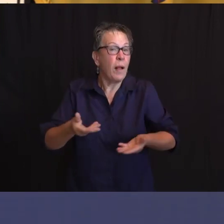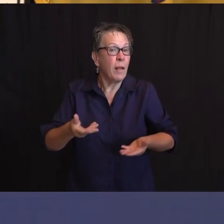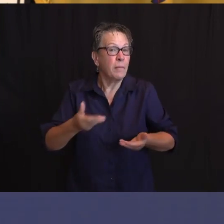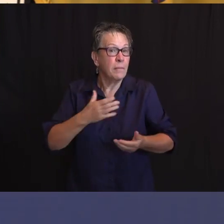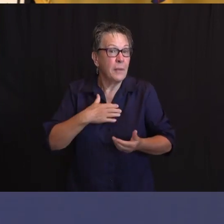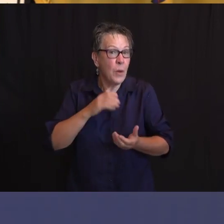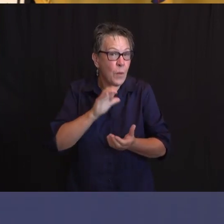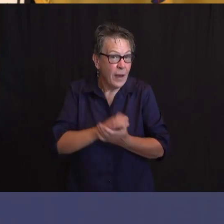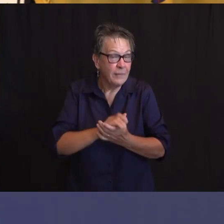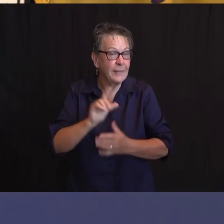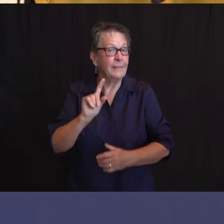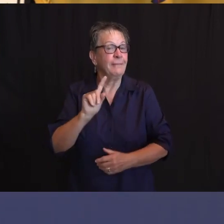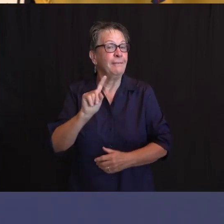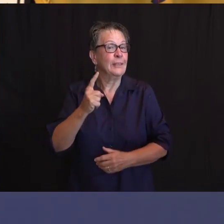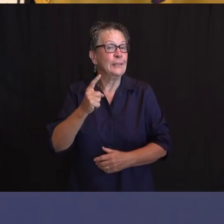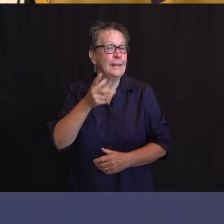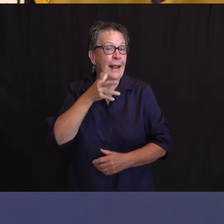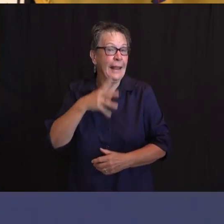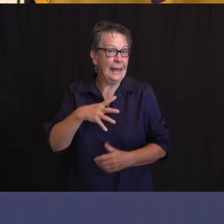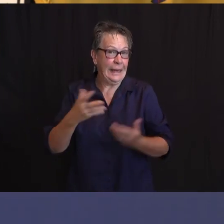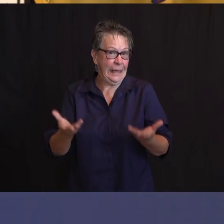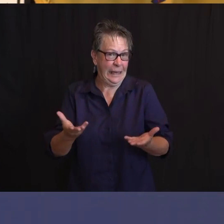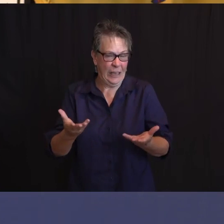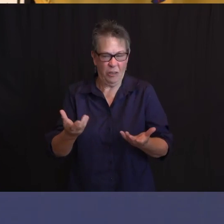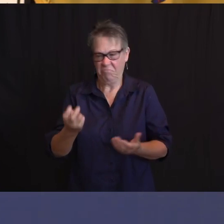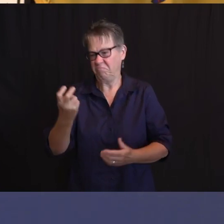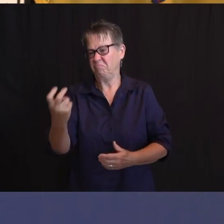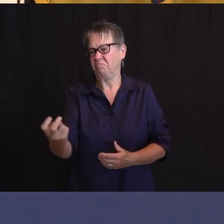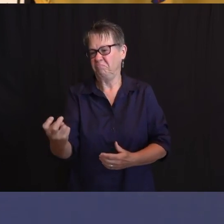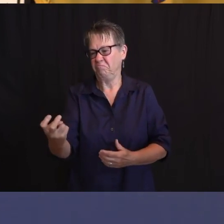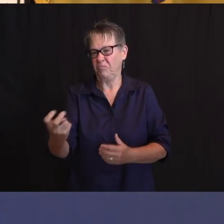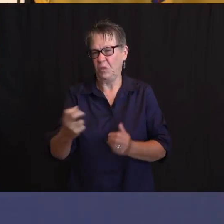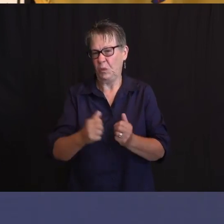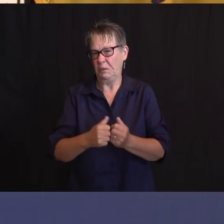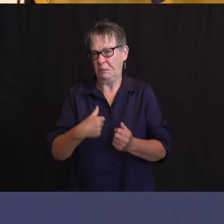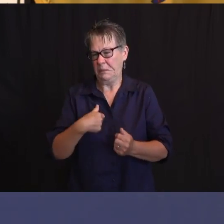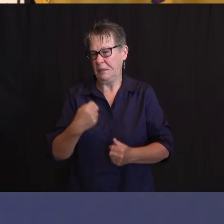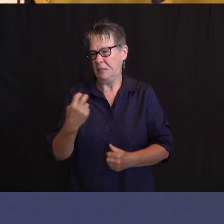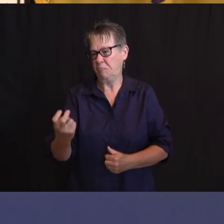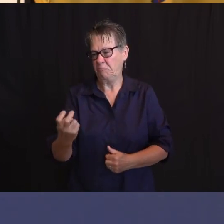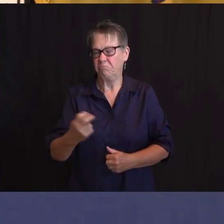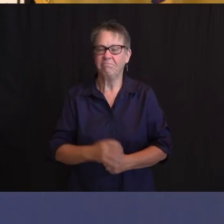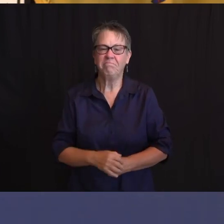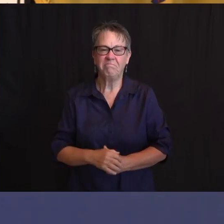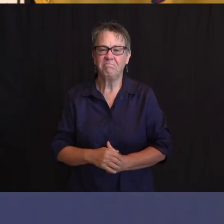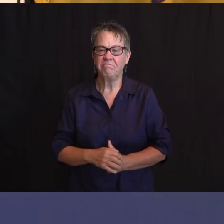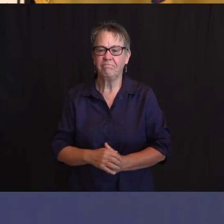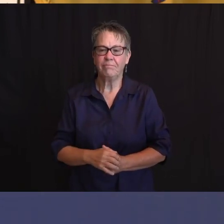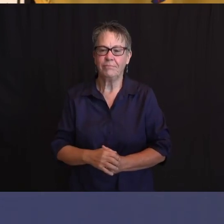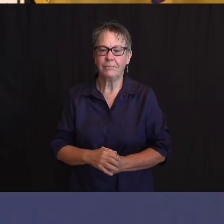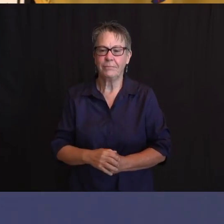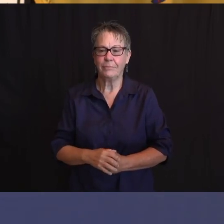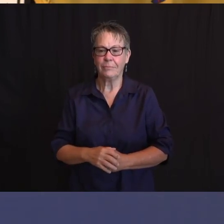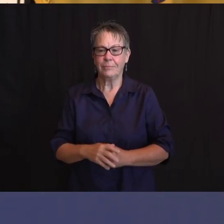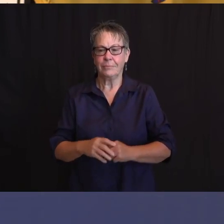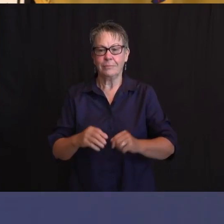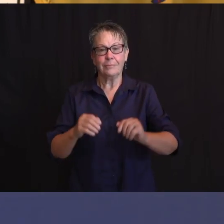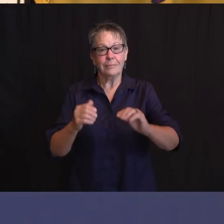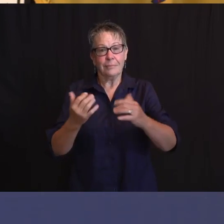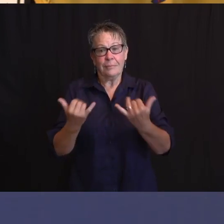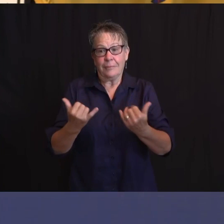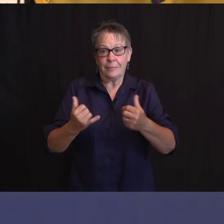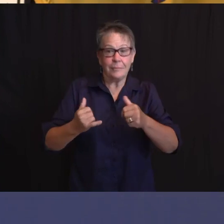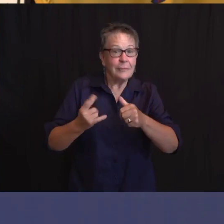key things we have discussed since this pandemic began is the need for us to ensure our long-term resiliency